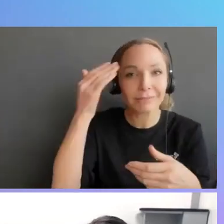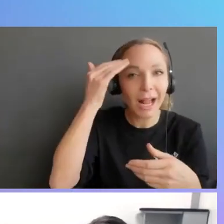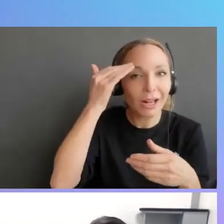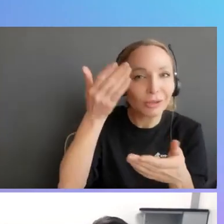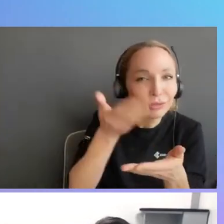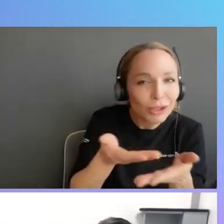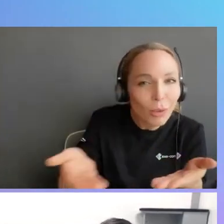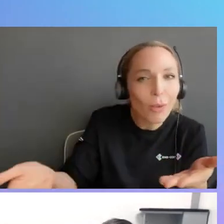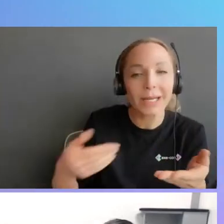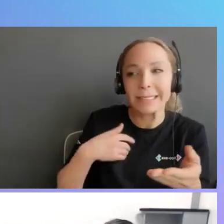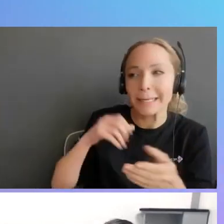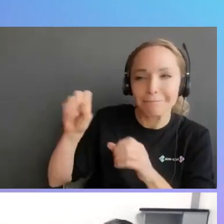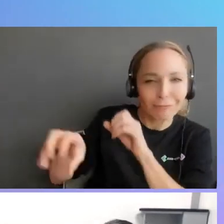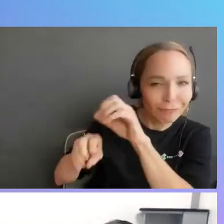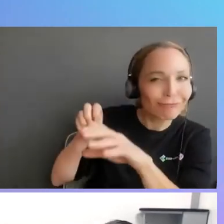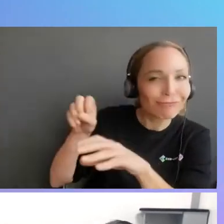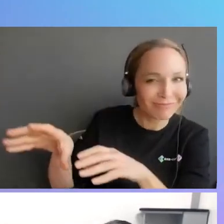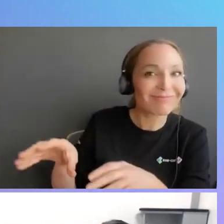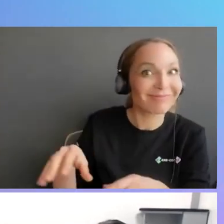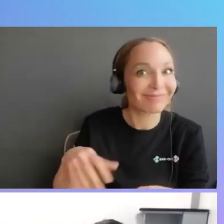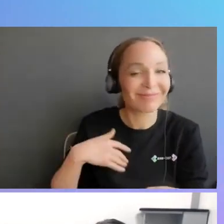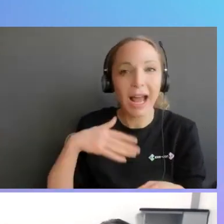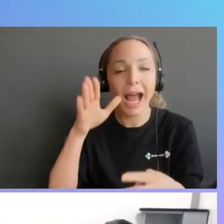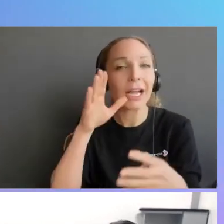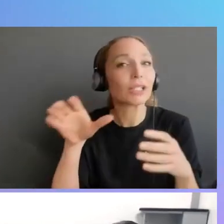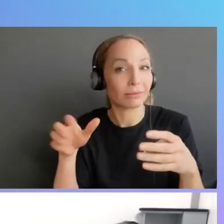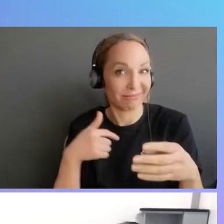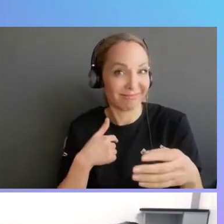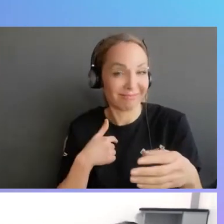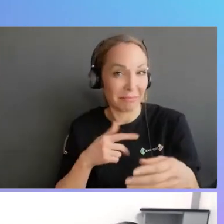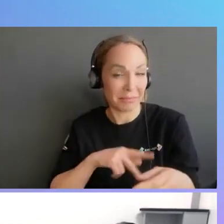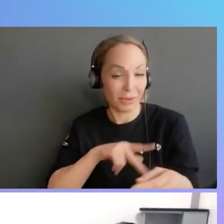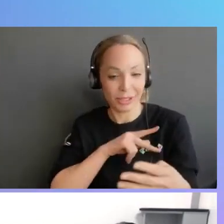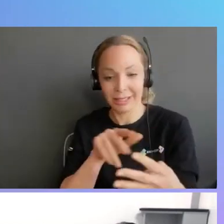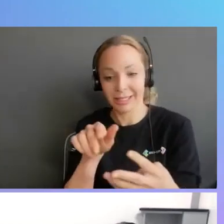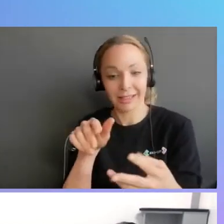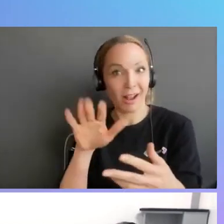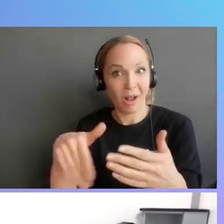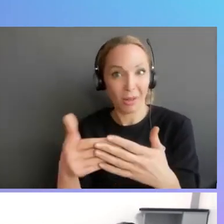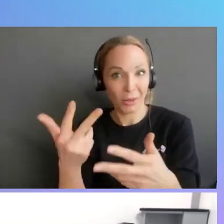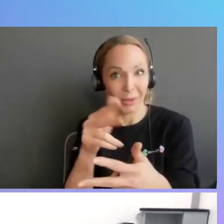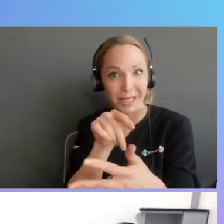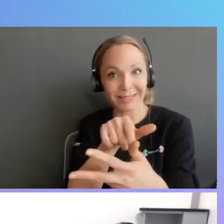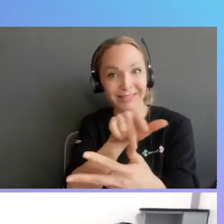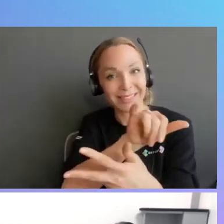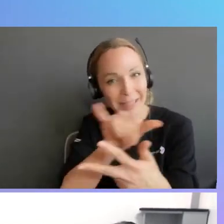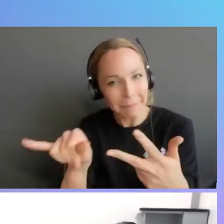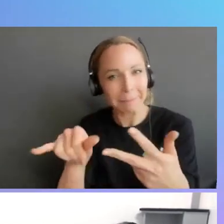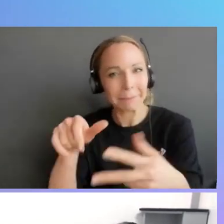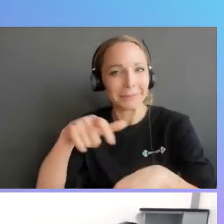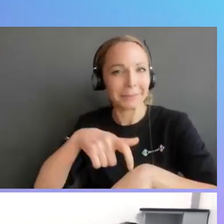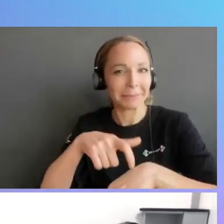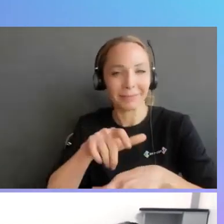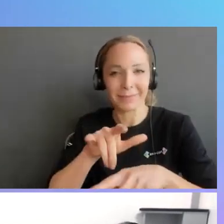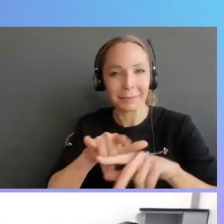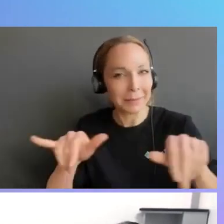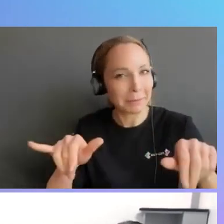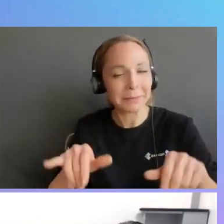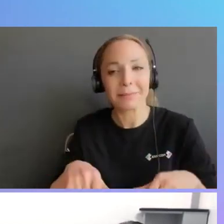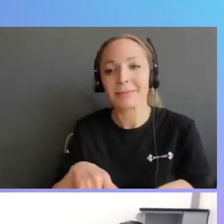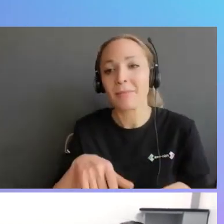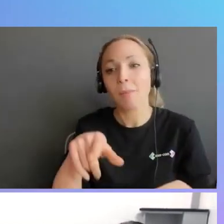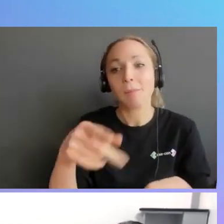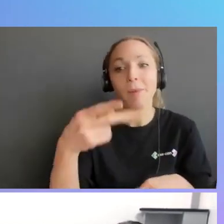All right, first thing, HTML best practices. HTML is inherently accessible. All web-generated